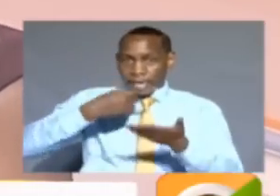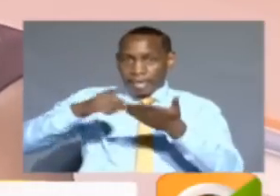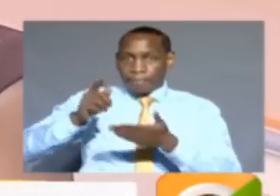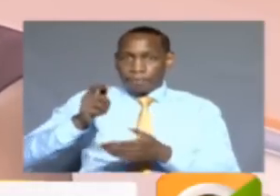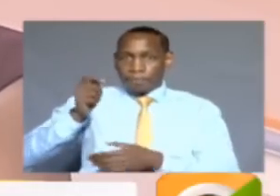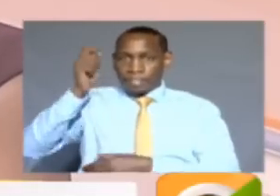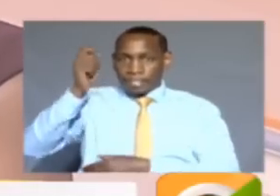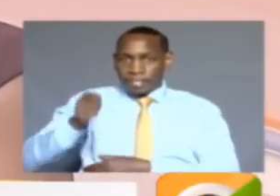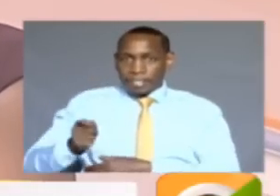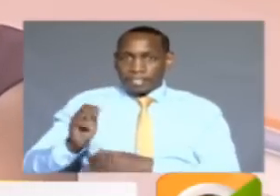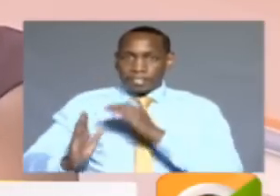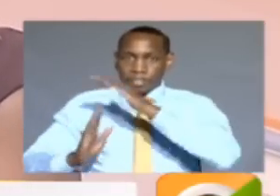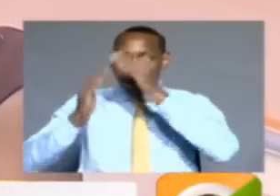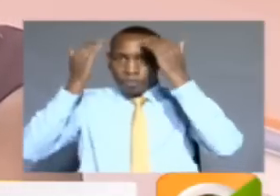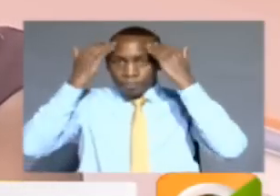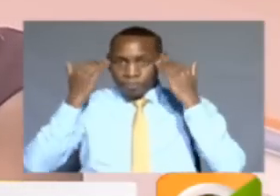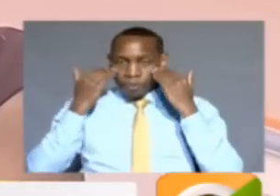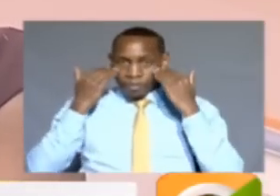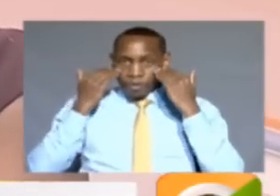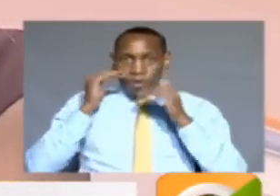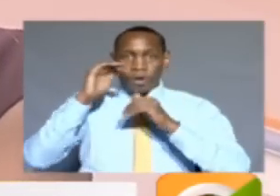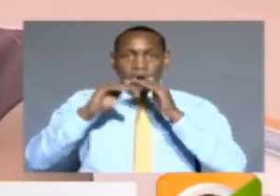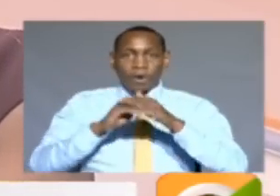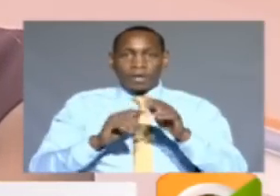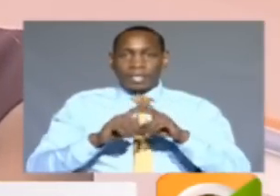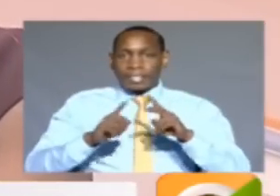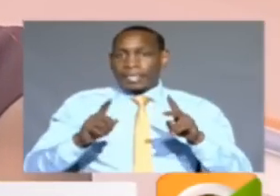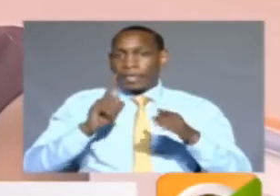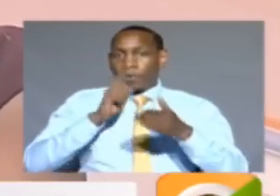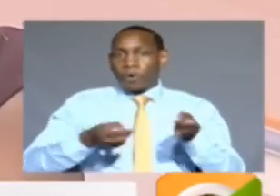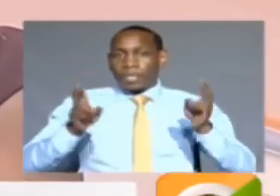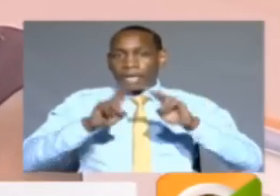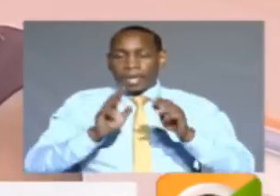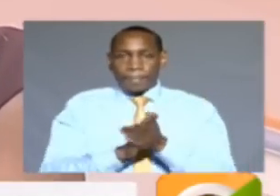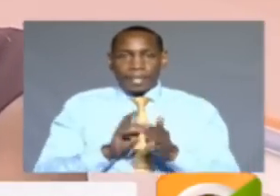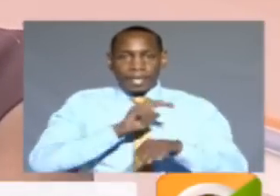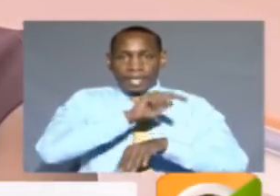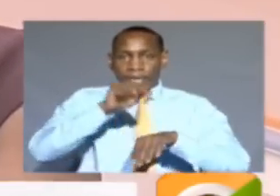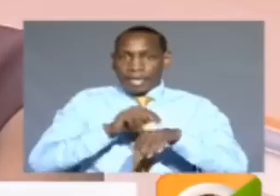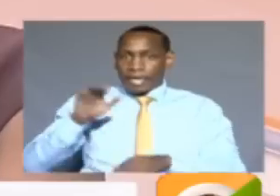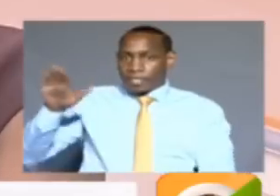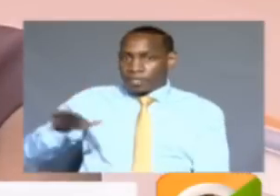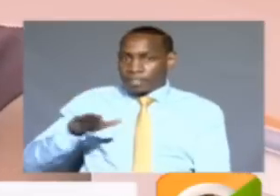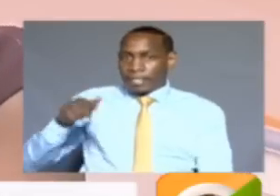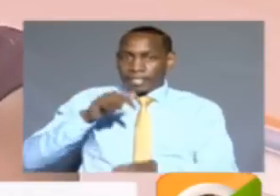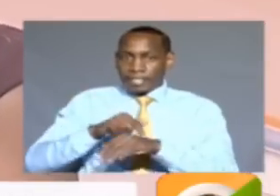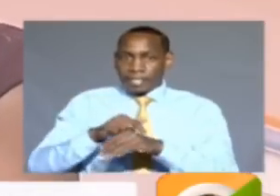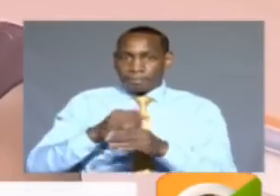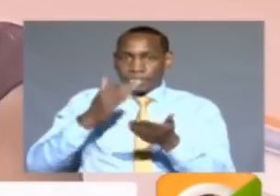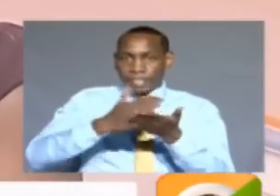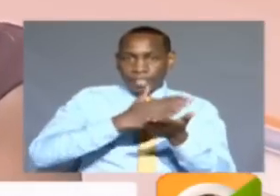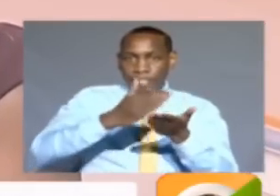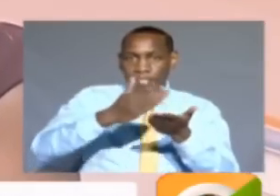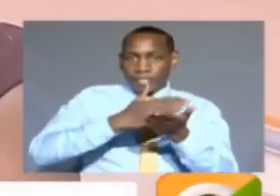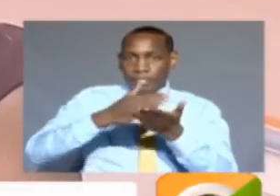of the Supreme Court. And all of this started when what happened? The National Assembly, during that division of revenue, said that